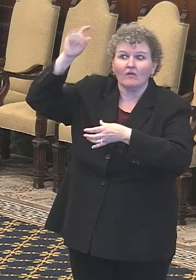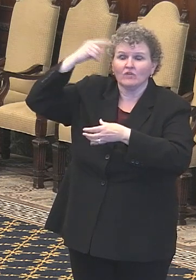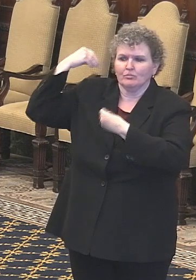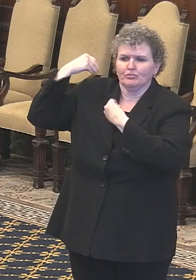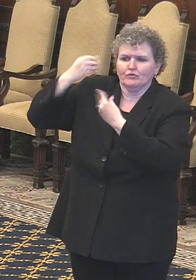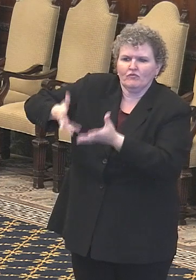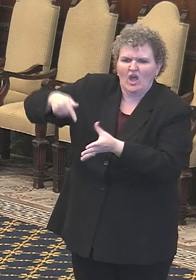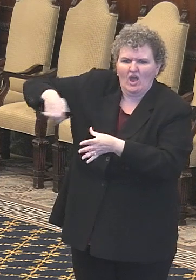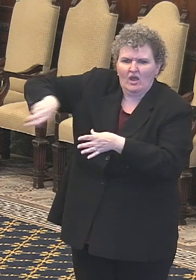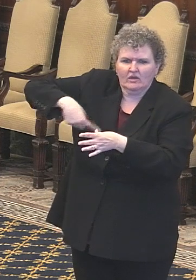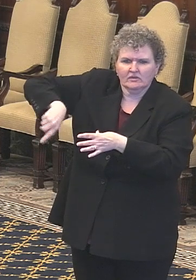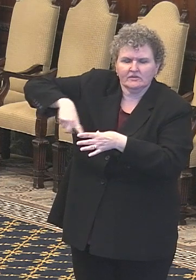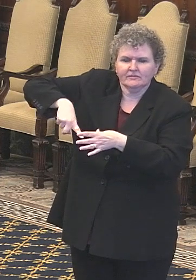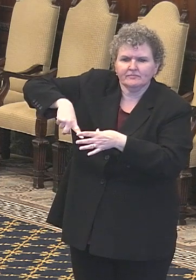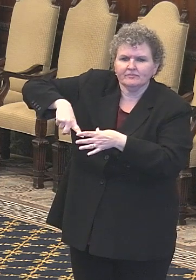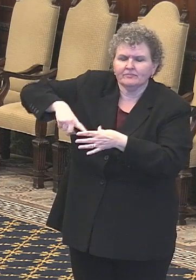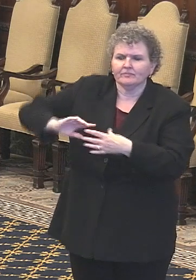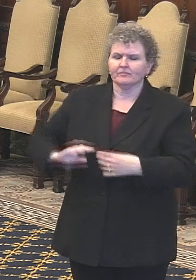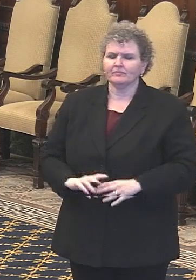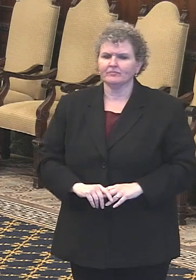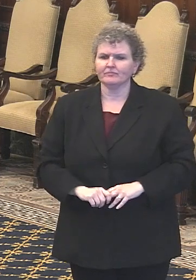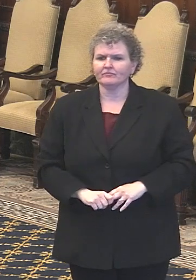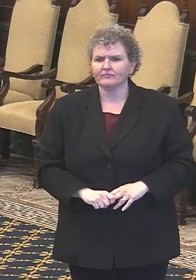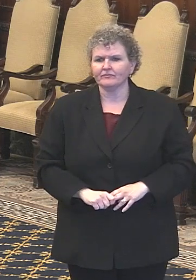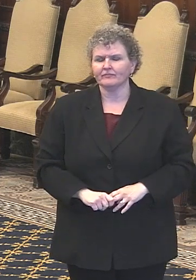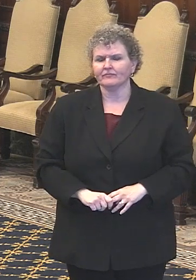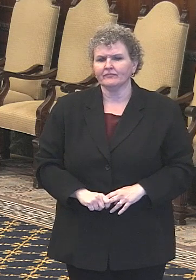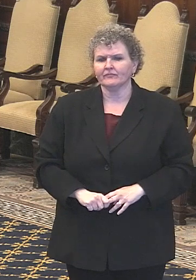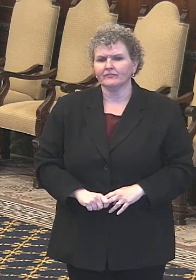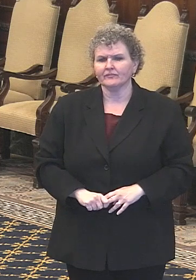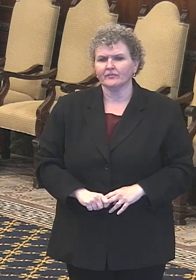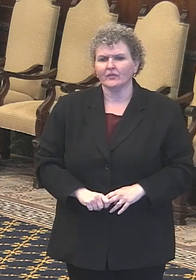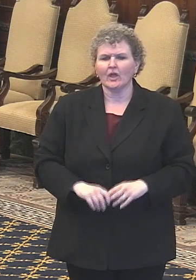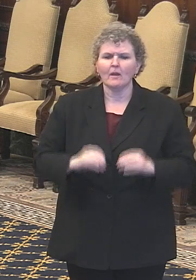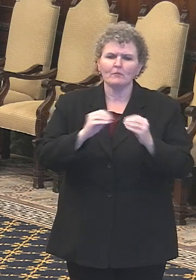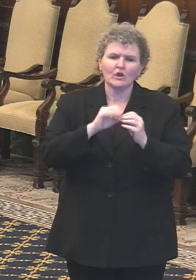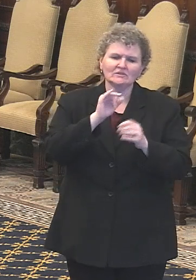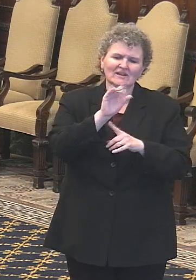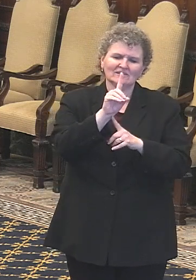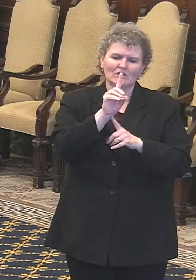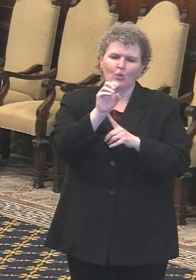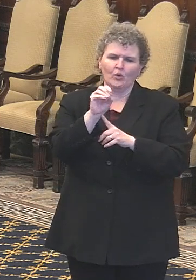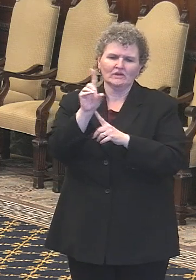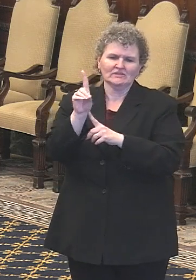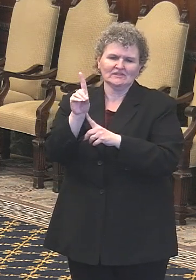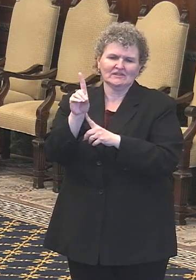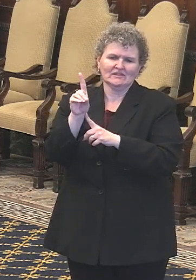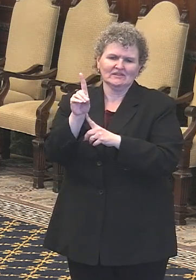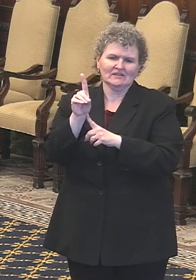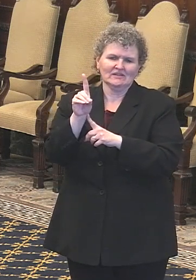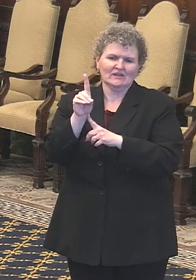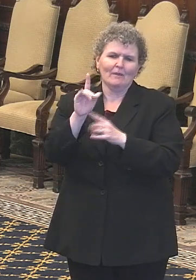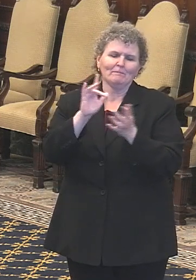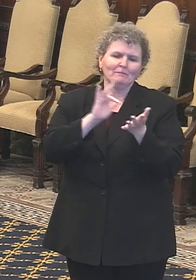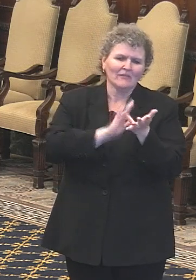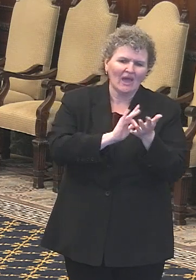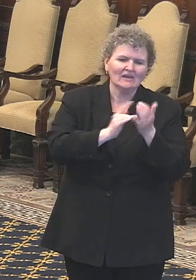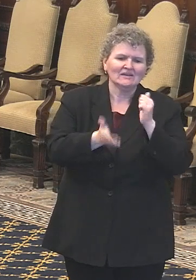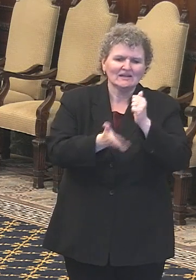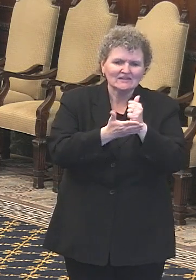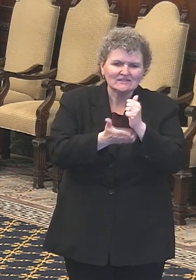Thank you. Mayor Kenny, you mentioned that the city's getting help from the National Guard. I'm wondering how